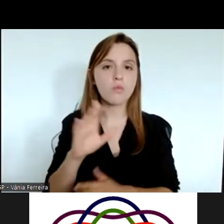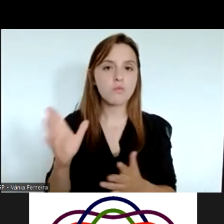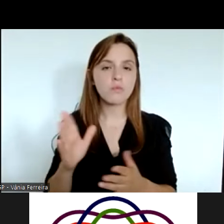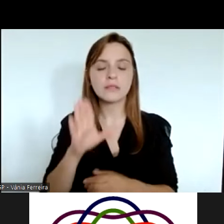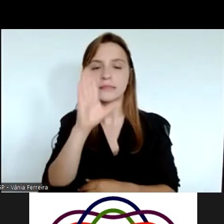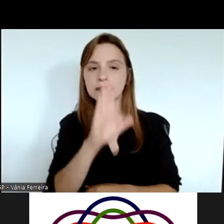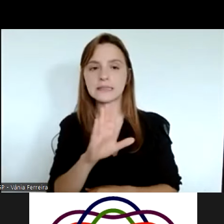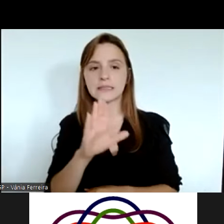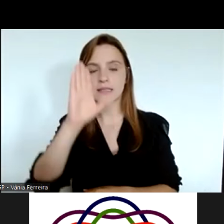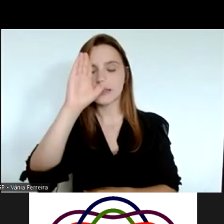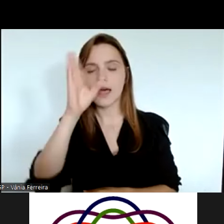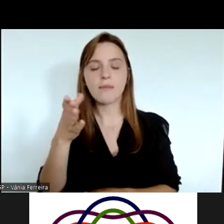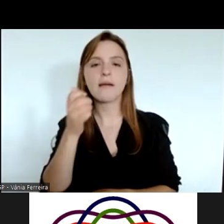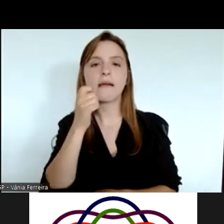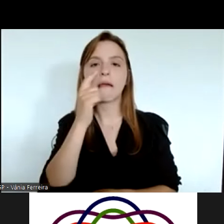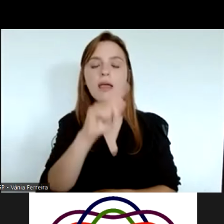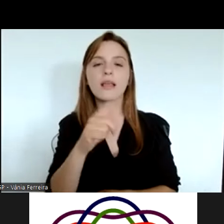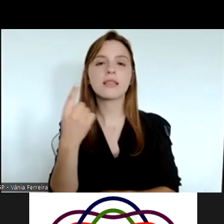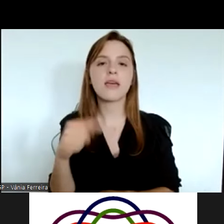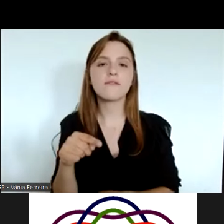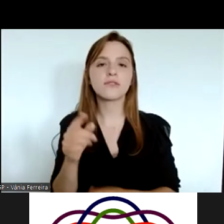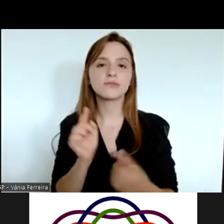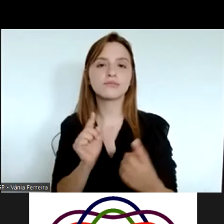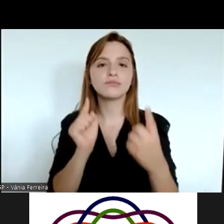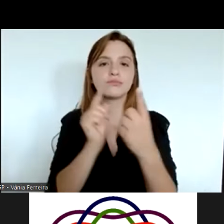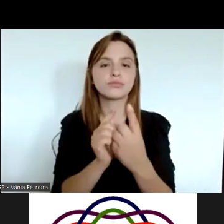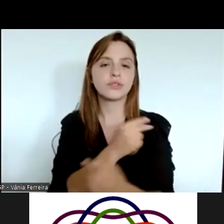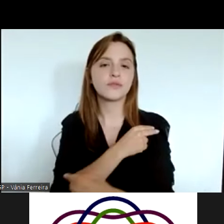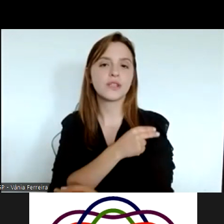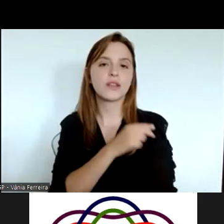know to whom you can turn at your university.